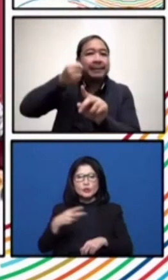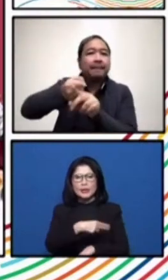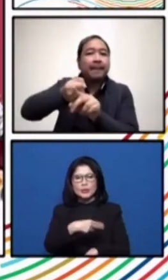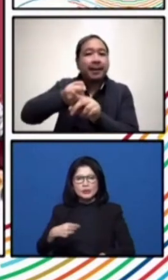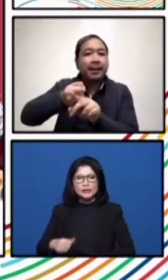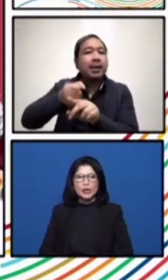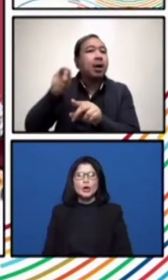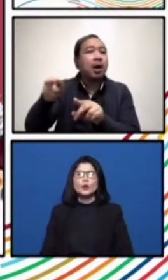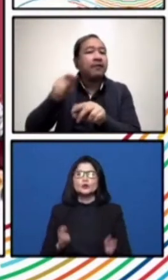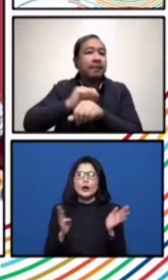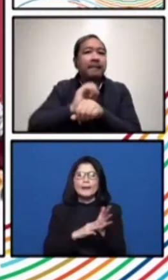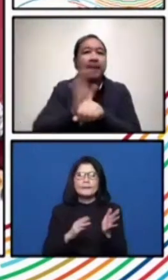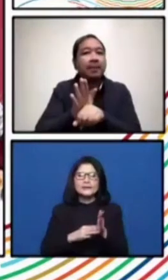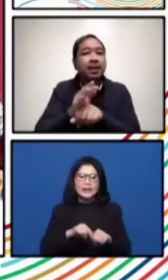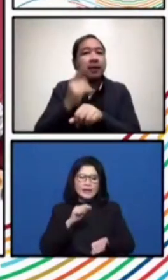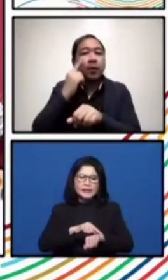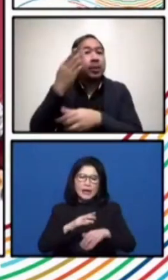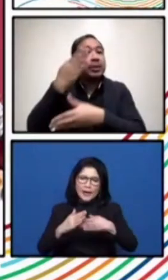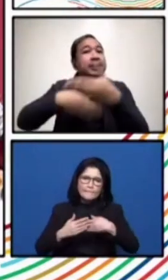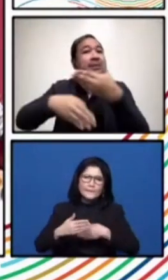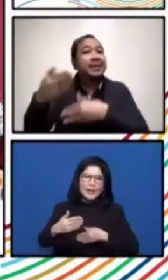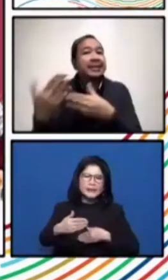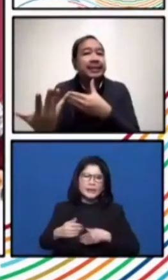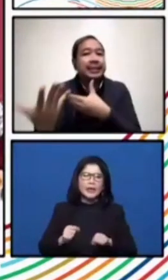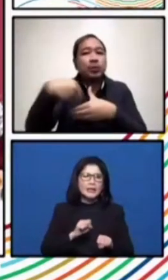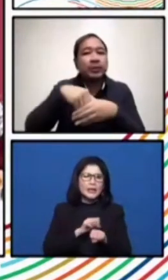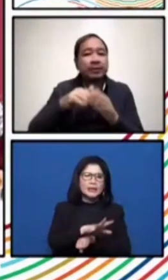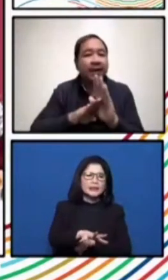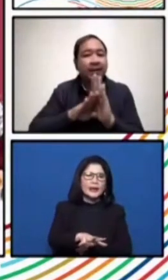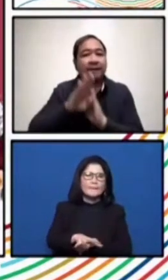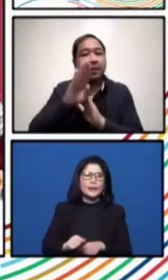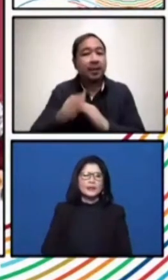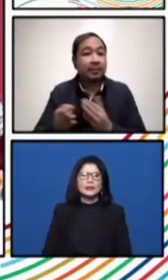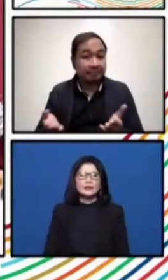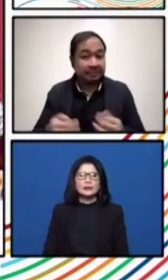of the pandemic on disability inclusive development